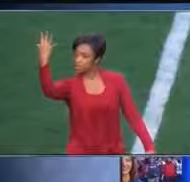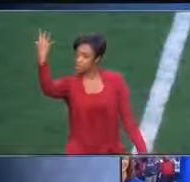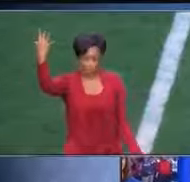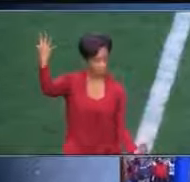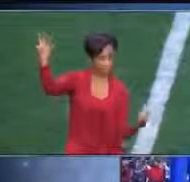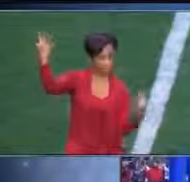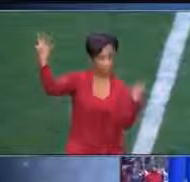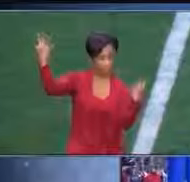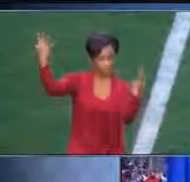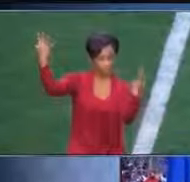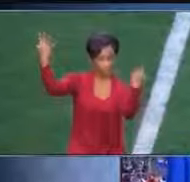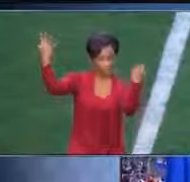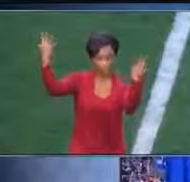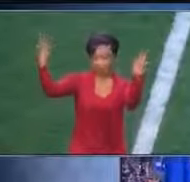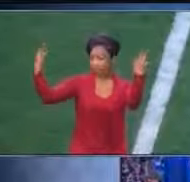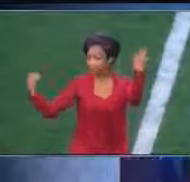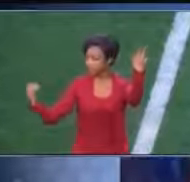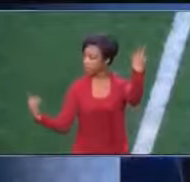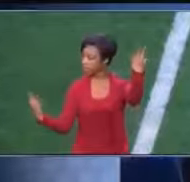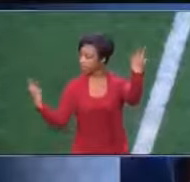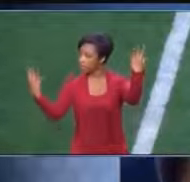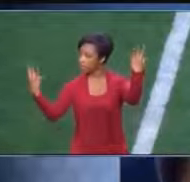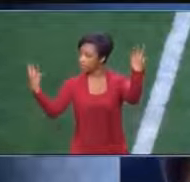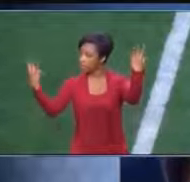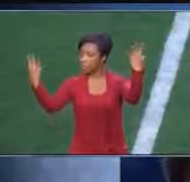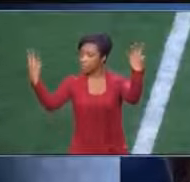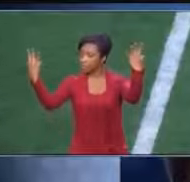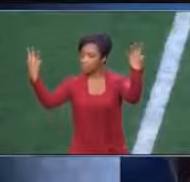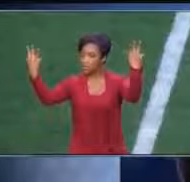fruited plain.